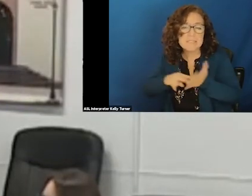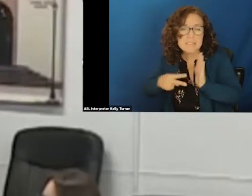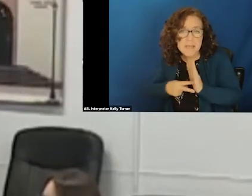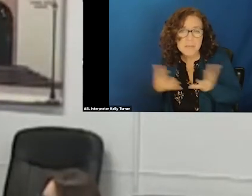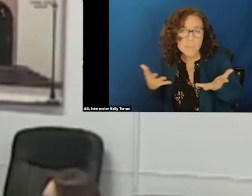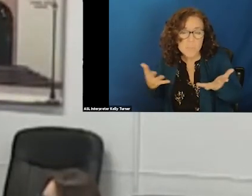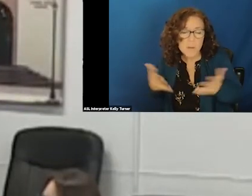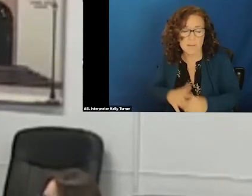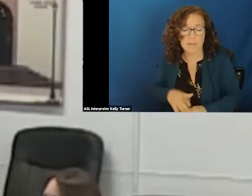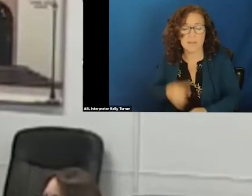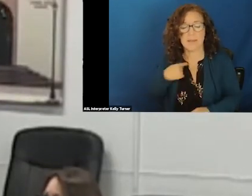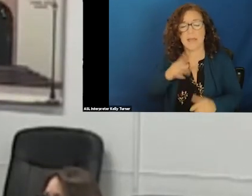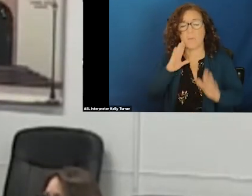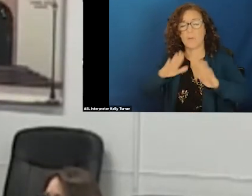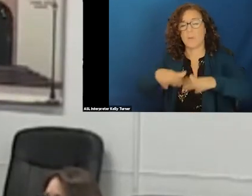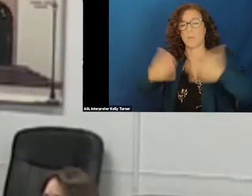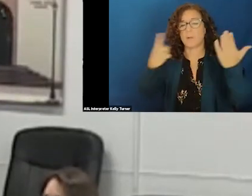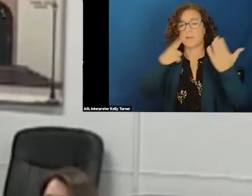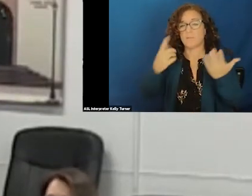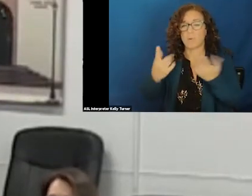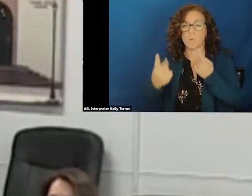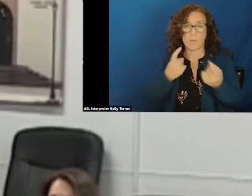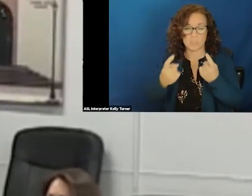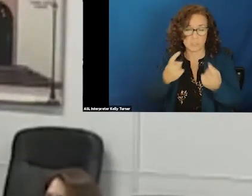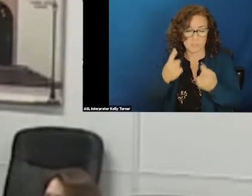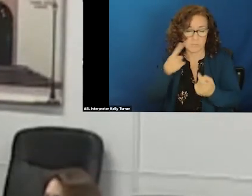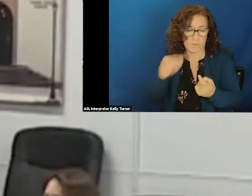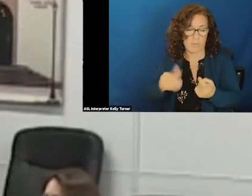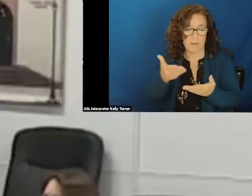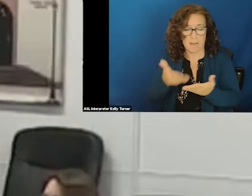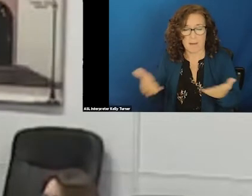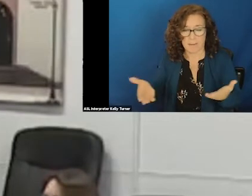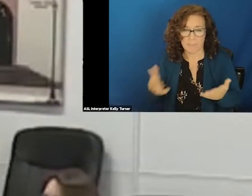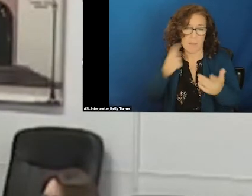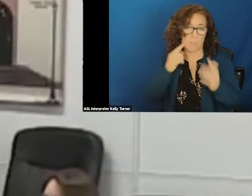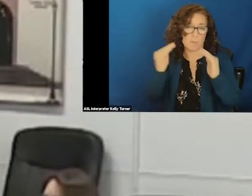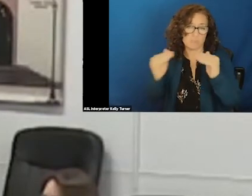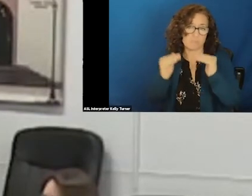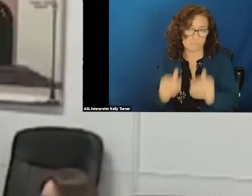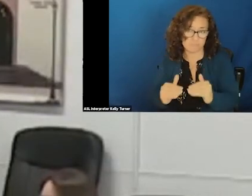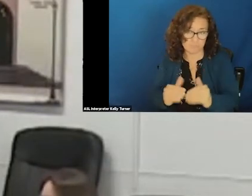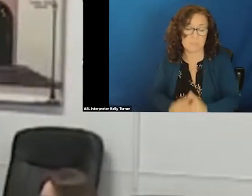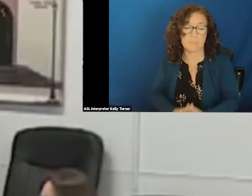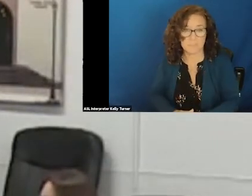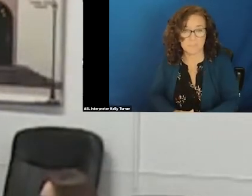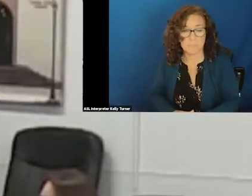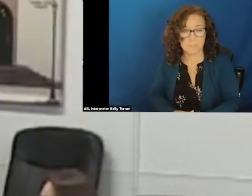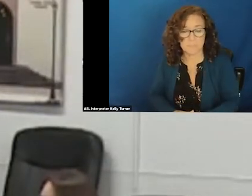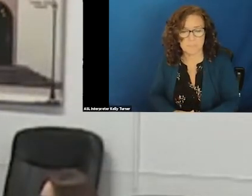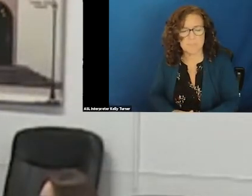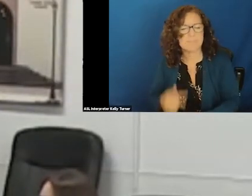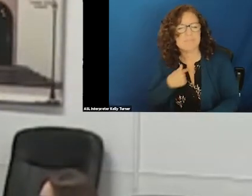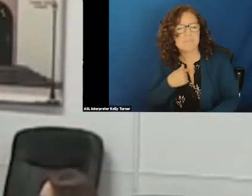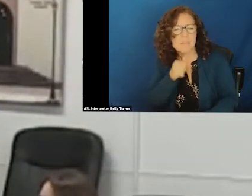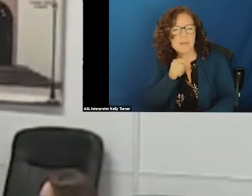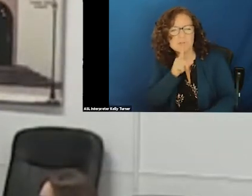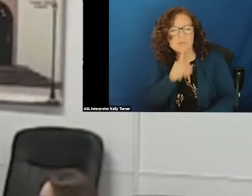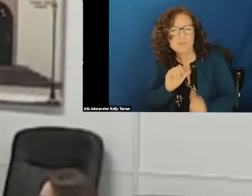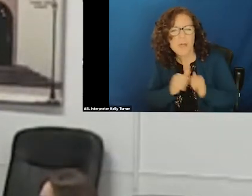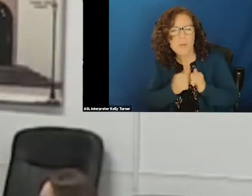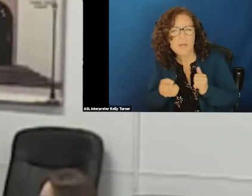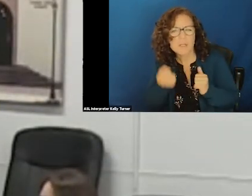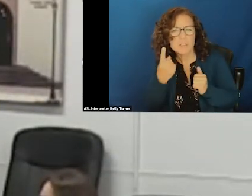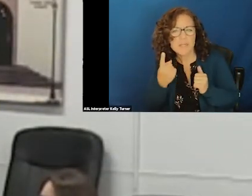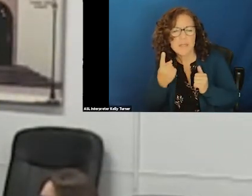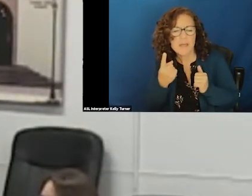agreeable to that. I'm not sure I understand how that's different from what we usually do. Say it again. Just that I'm please. going to give a brief,